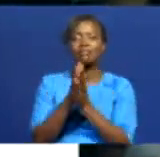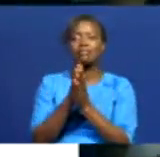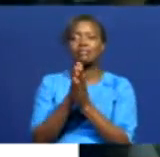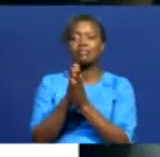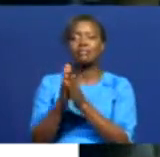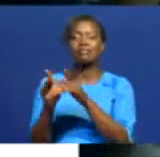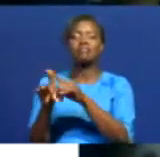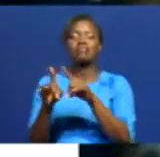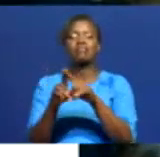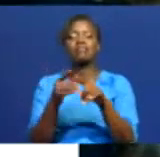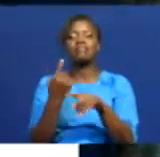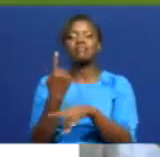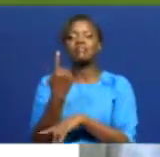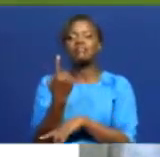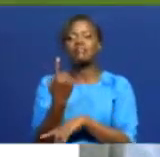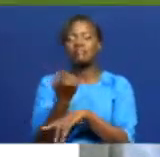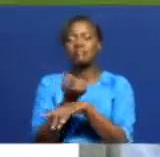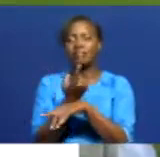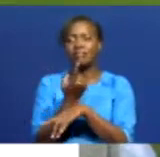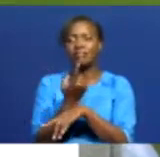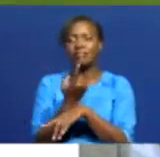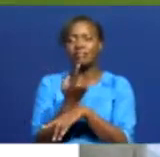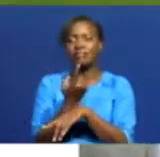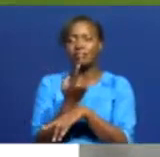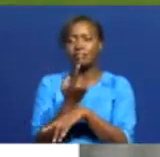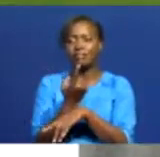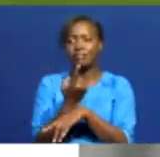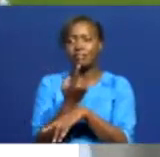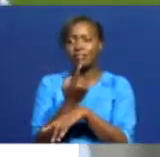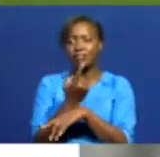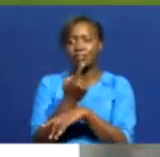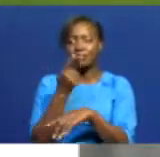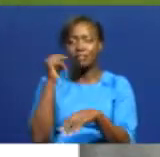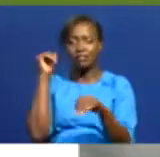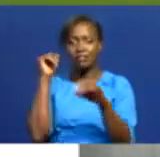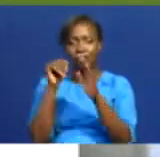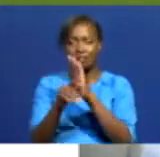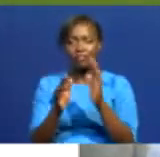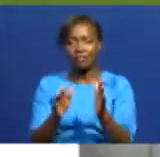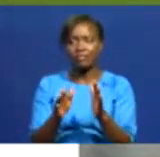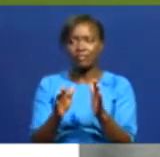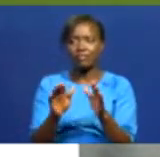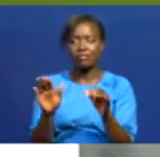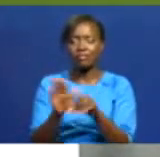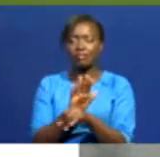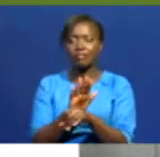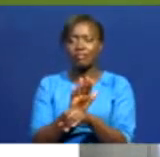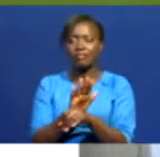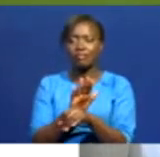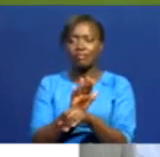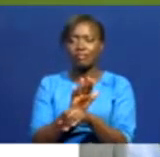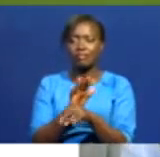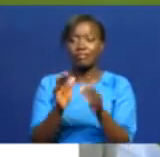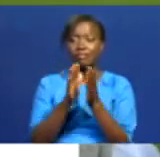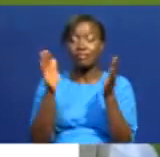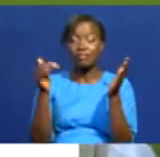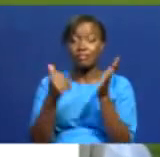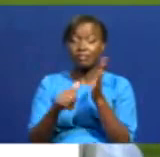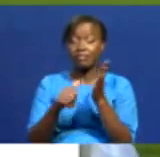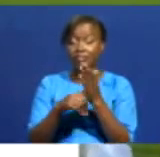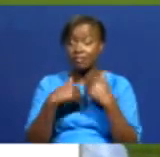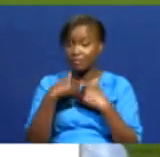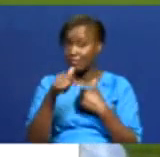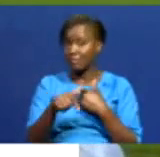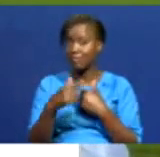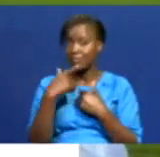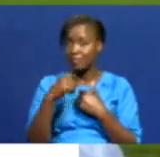with a minute to go. The sad part is that our goalkeeper Brian got injured. This is the most biggest problem we had today.